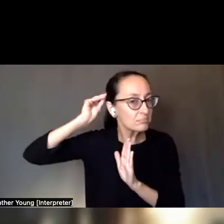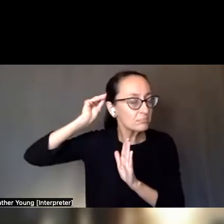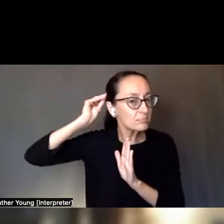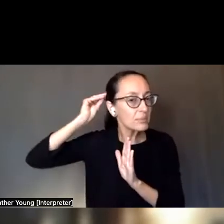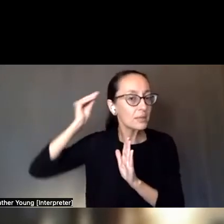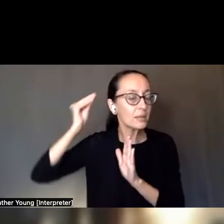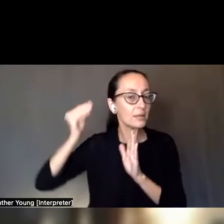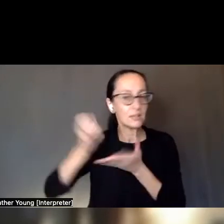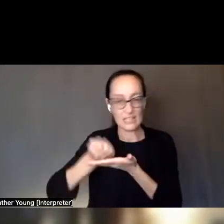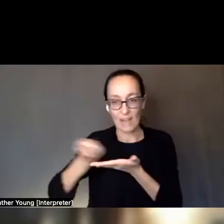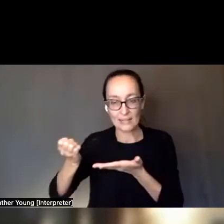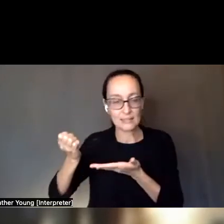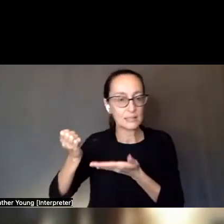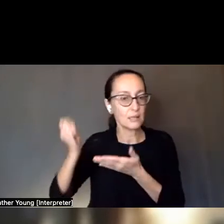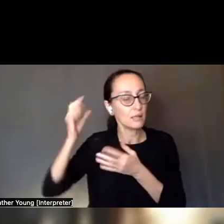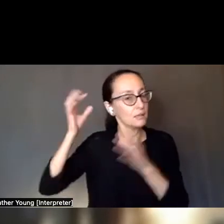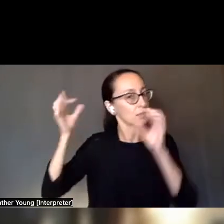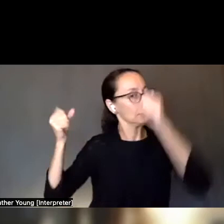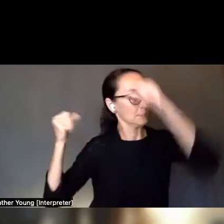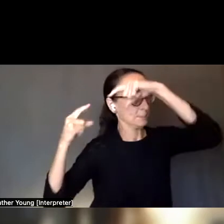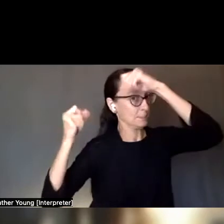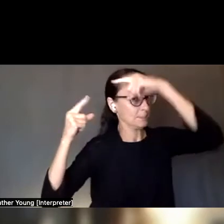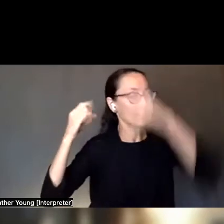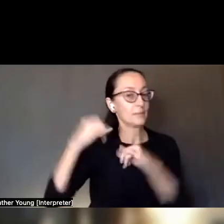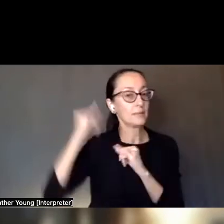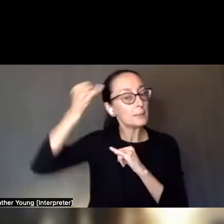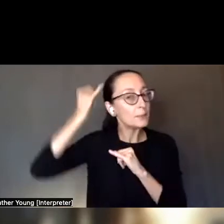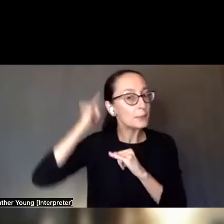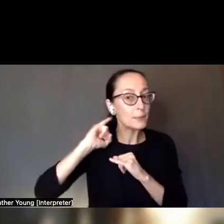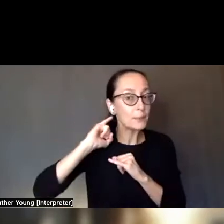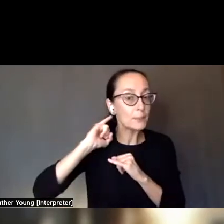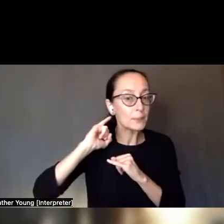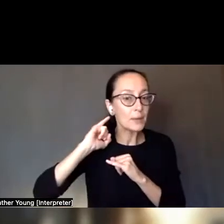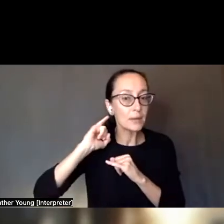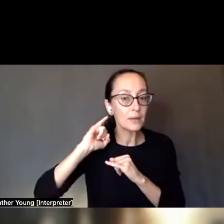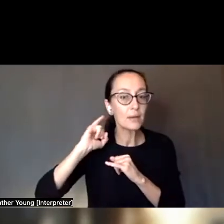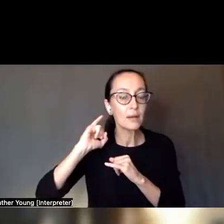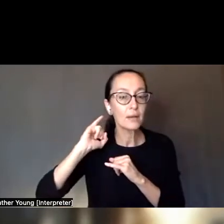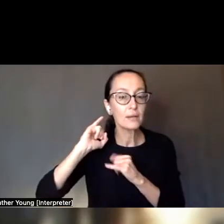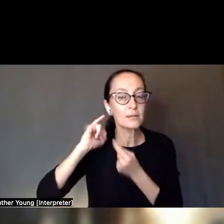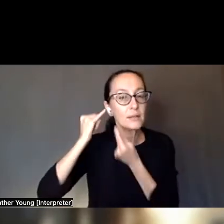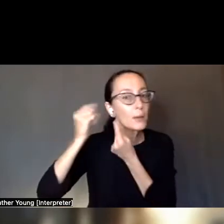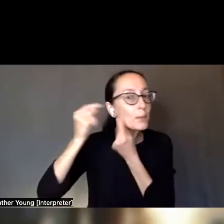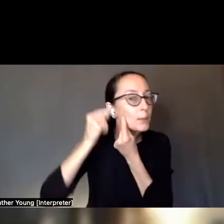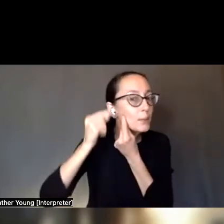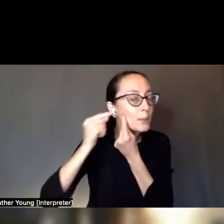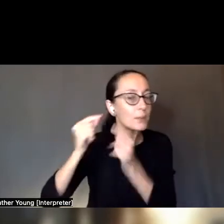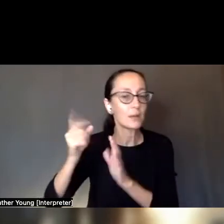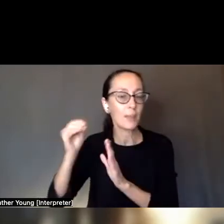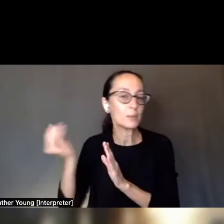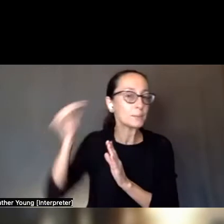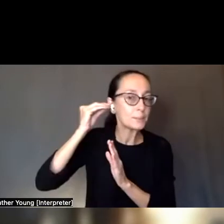then travels along the electrode array here that was inserted during this surgery, and